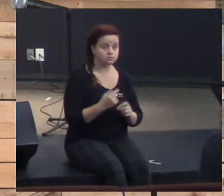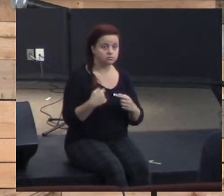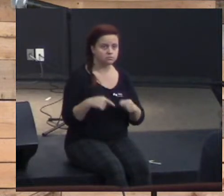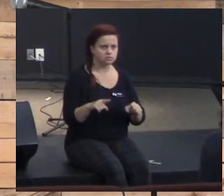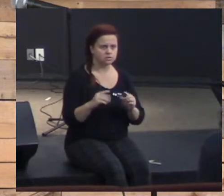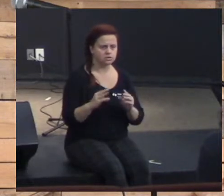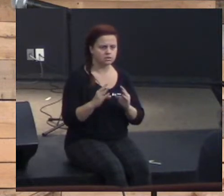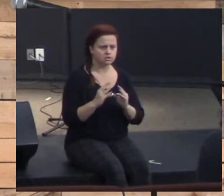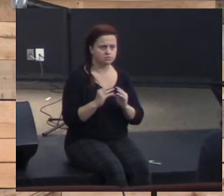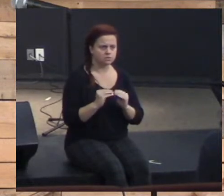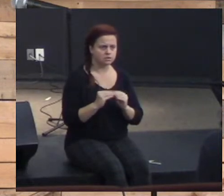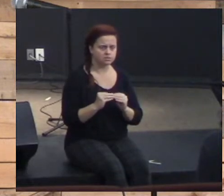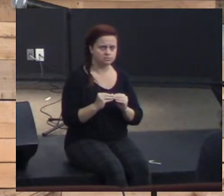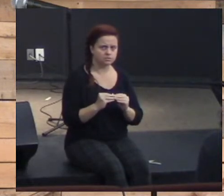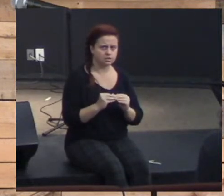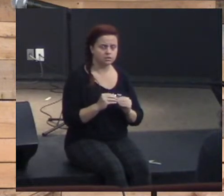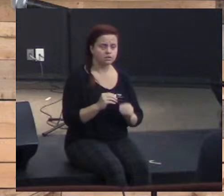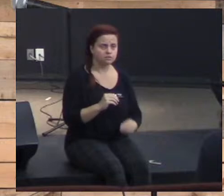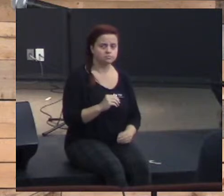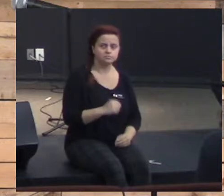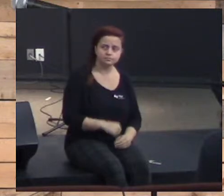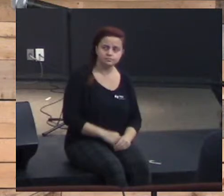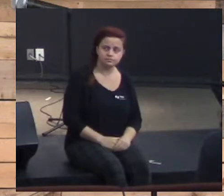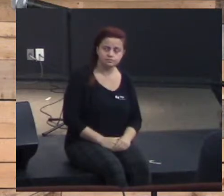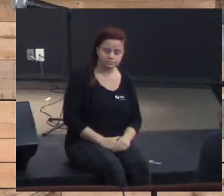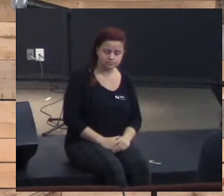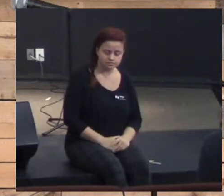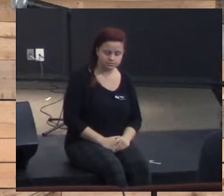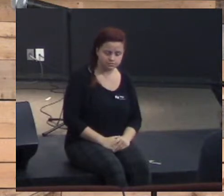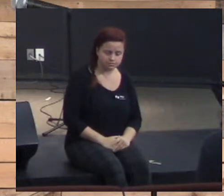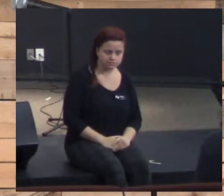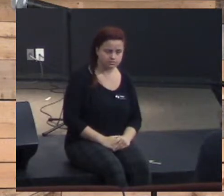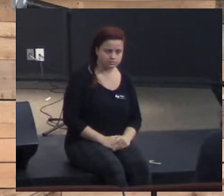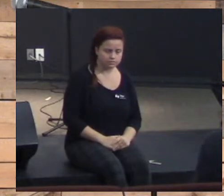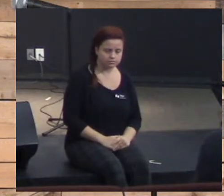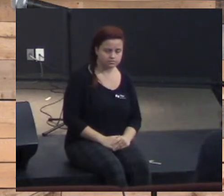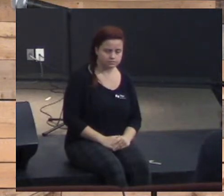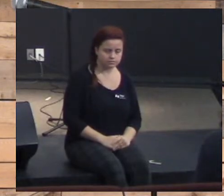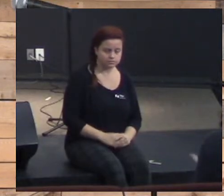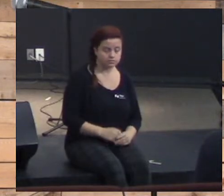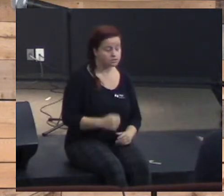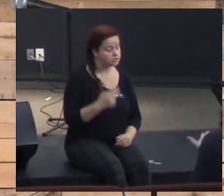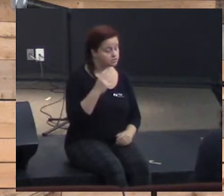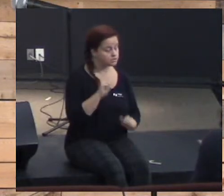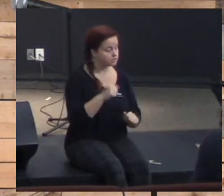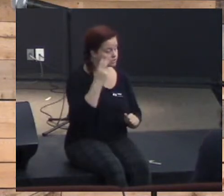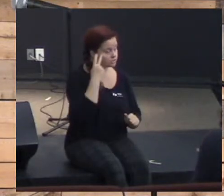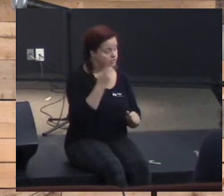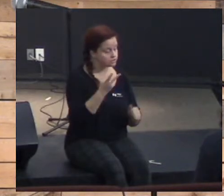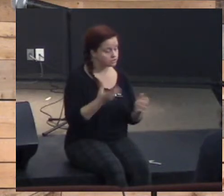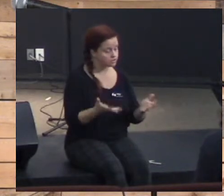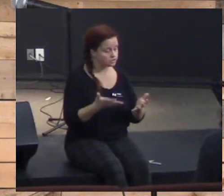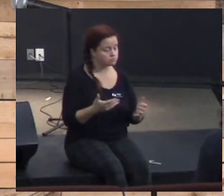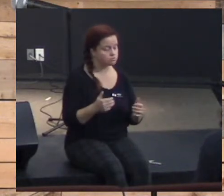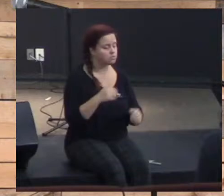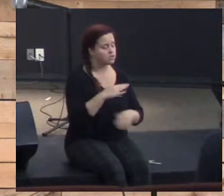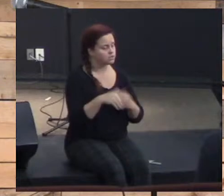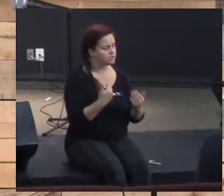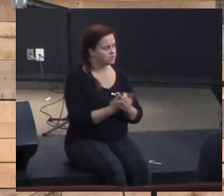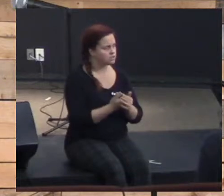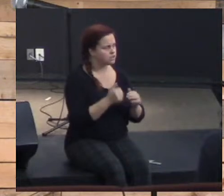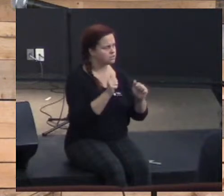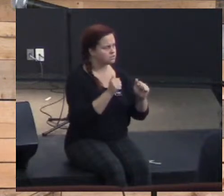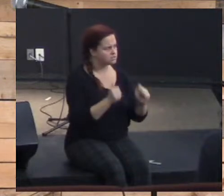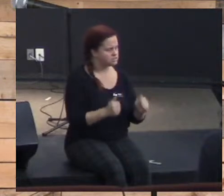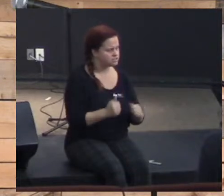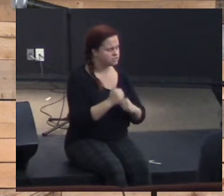Levites, to each man according to his service. So you can see here, all the design structures that God